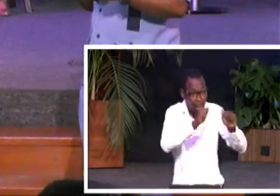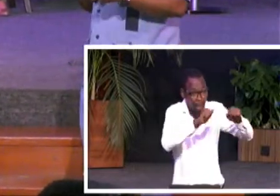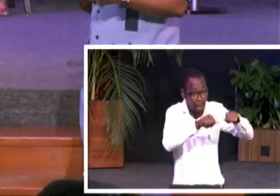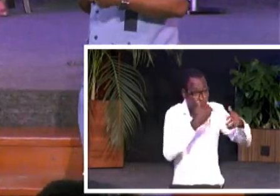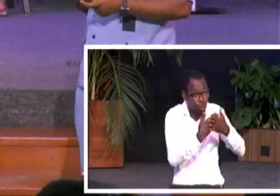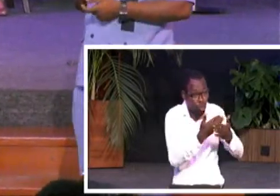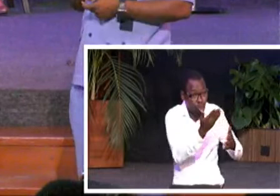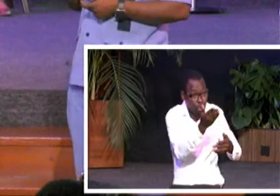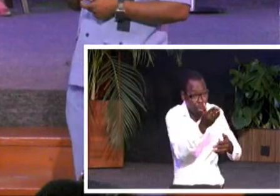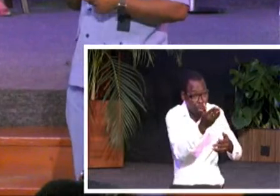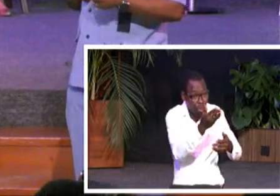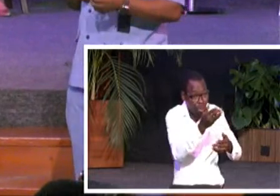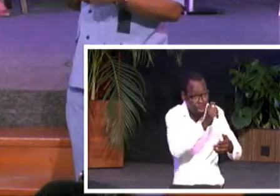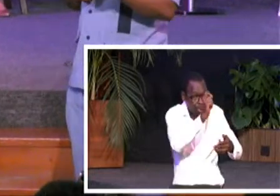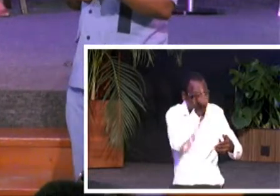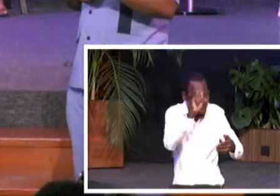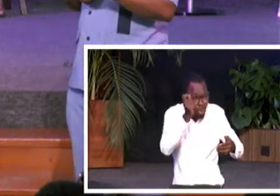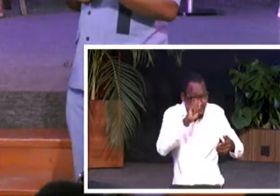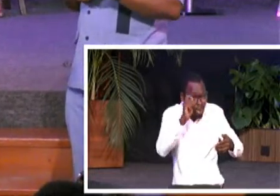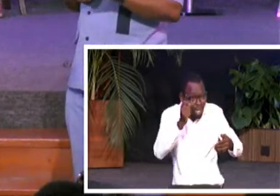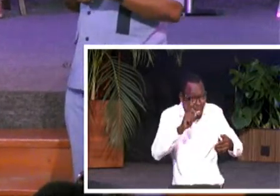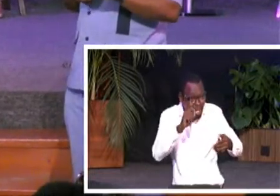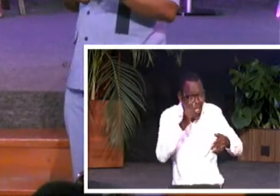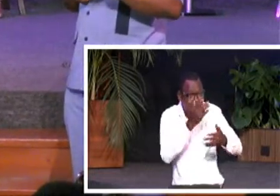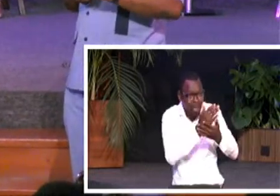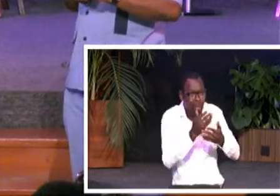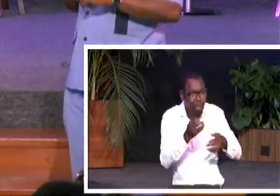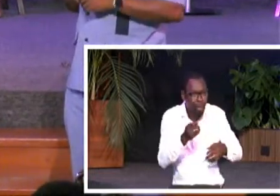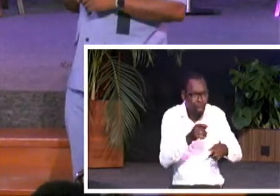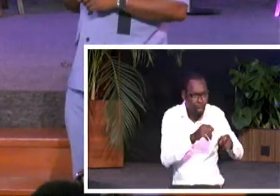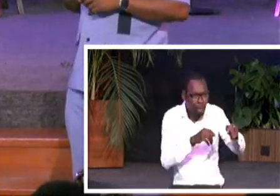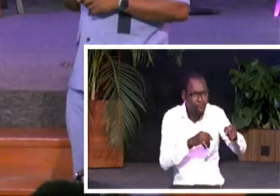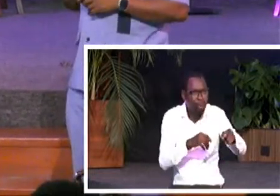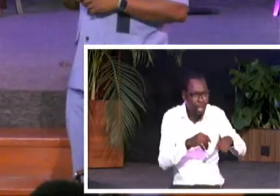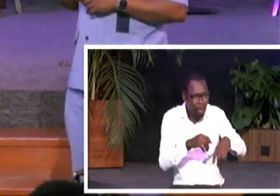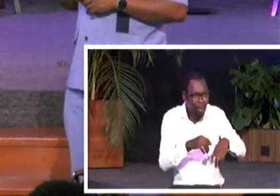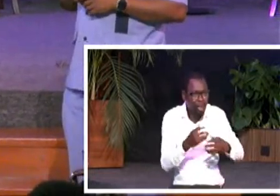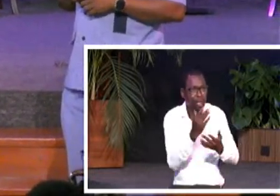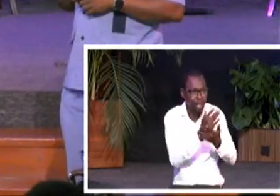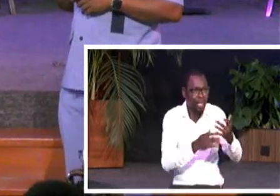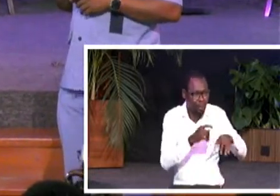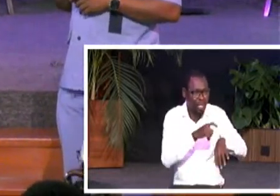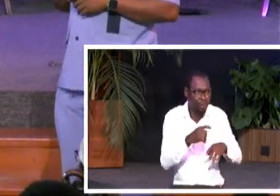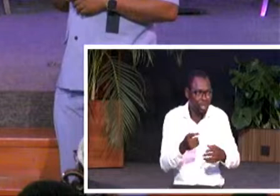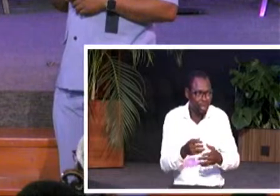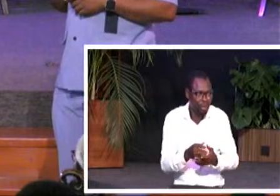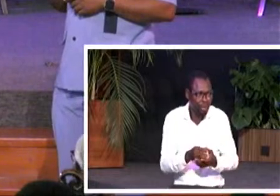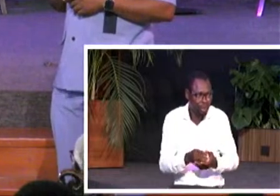so subtitling. Subtitles. So we can do subtitle and captions that you can read.